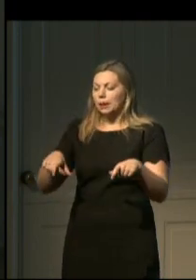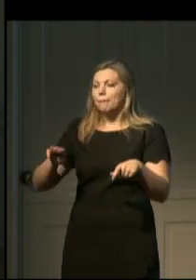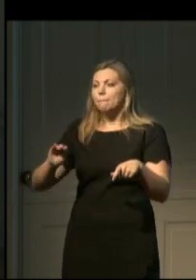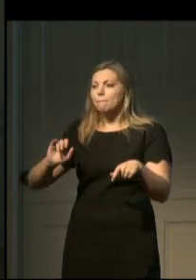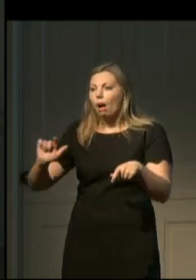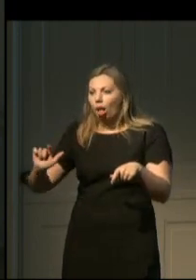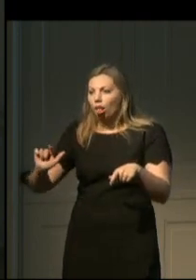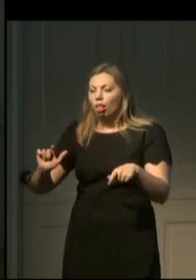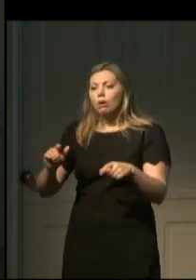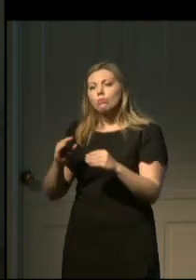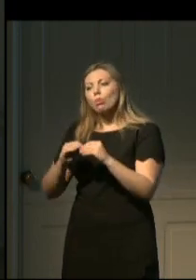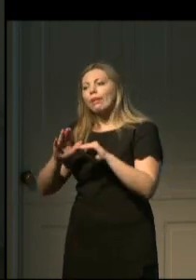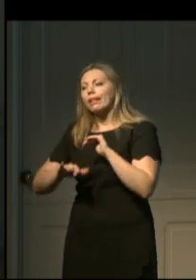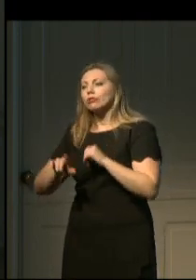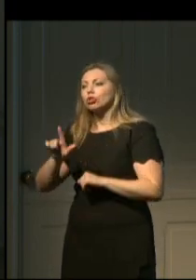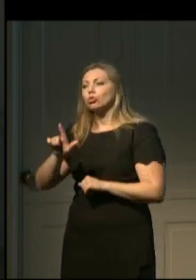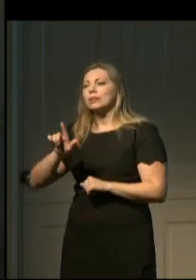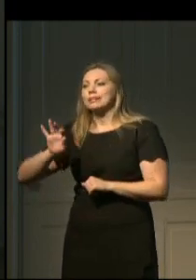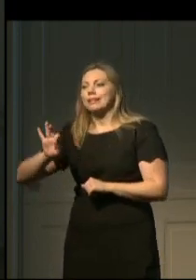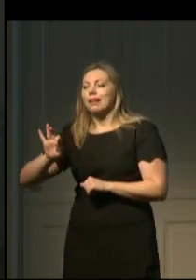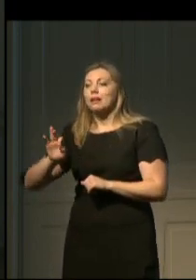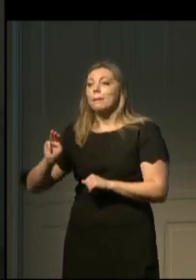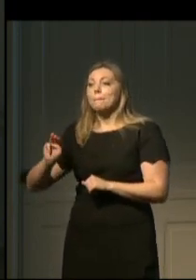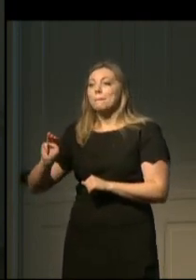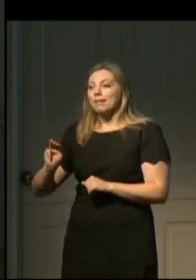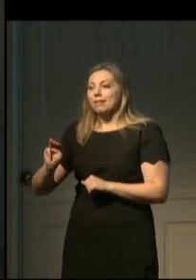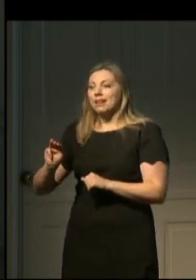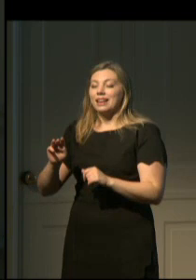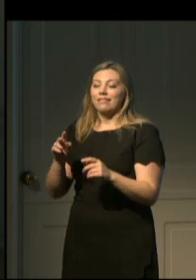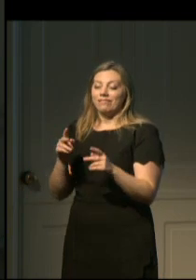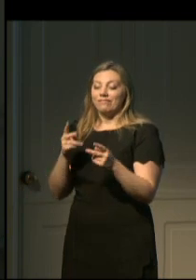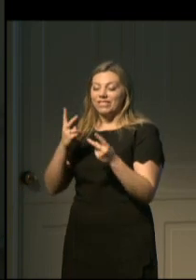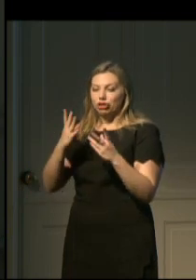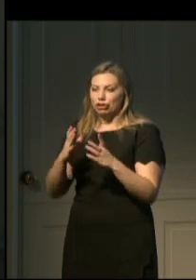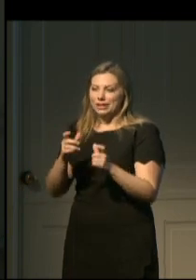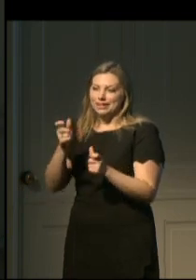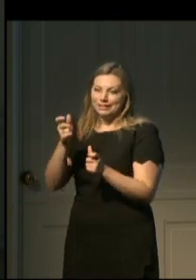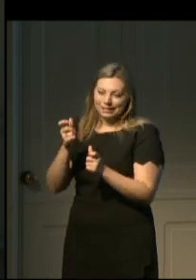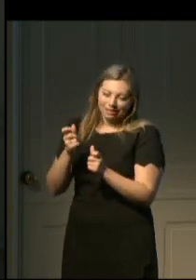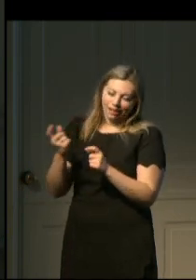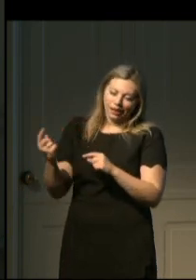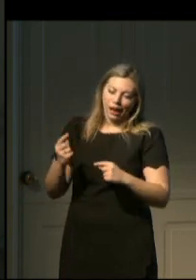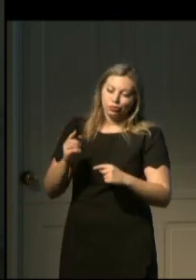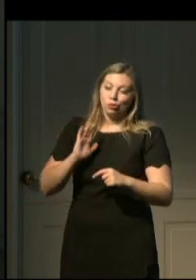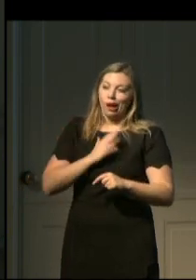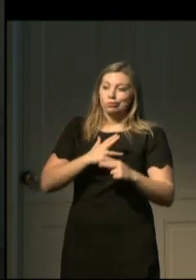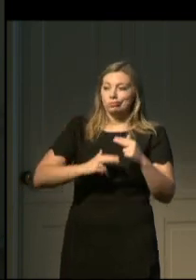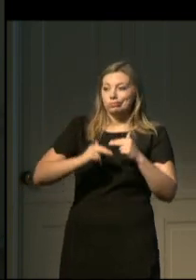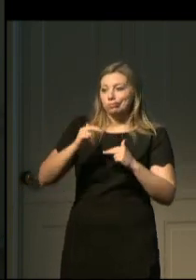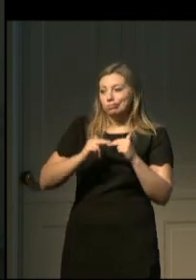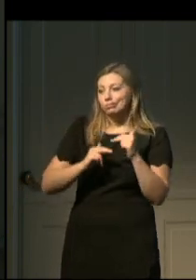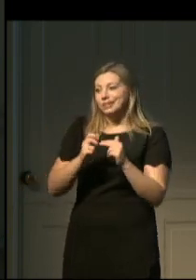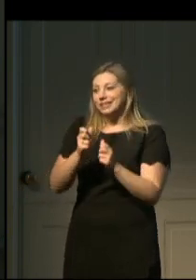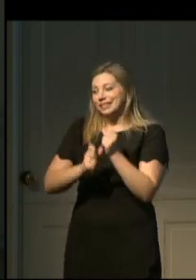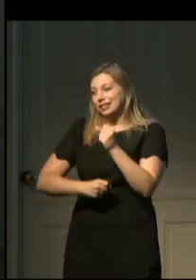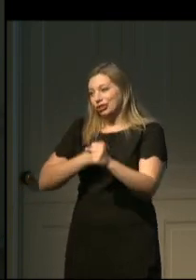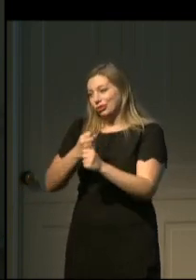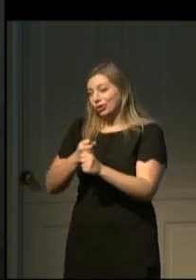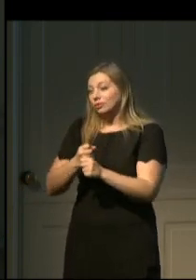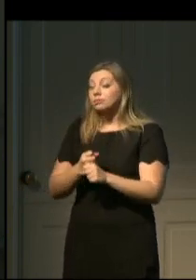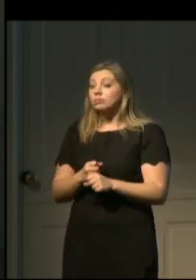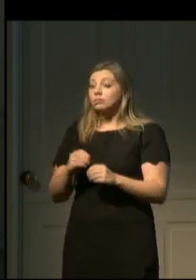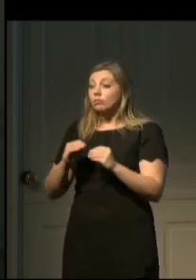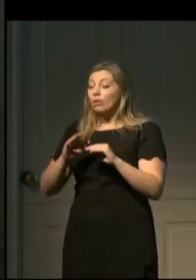29 million visitors who actually walk through our doors every year. Over 80 Smithsonian